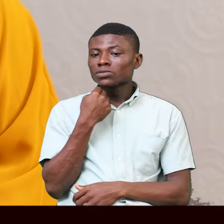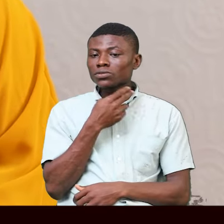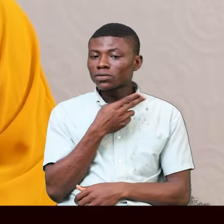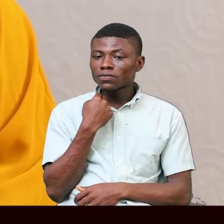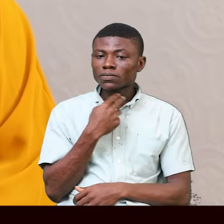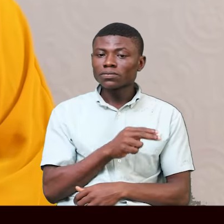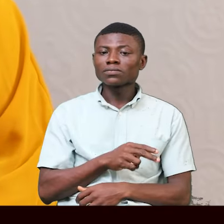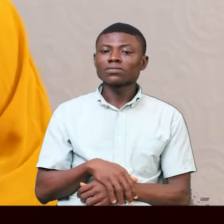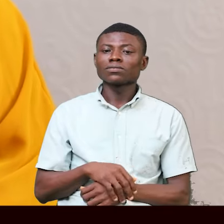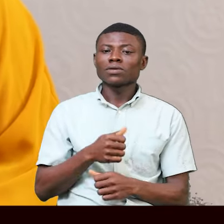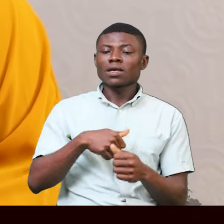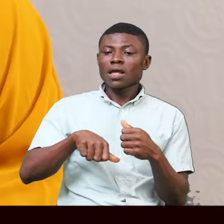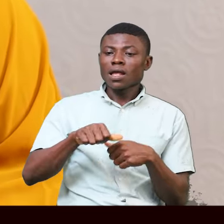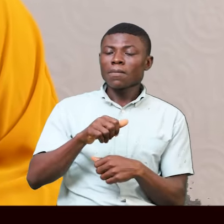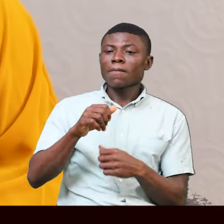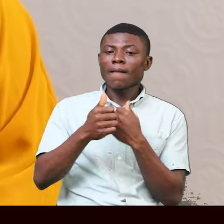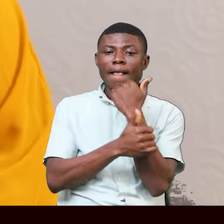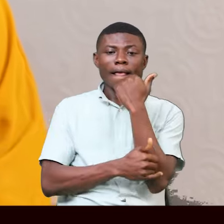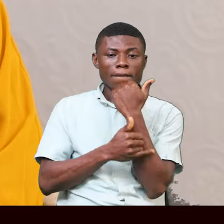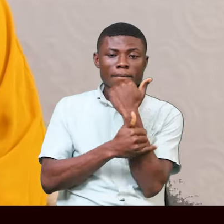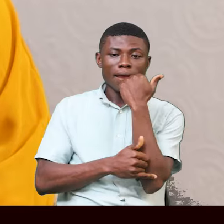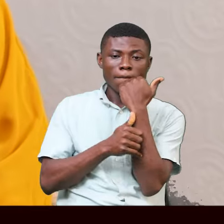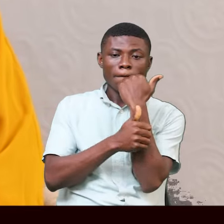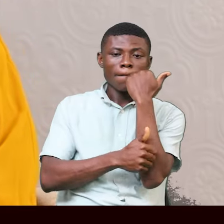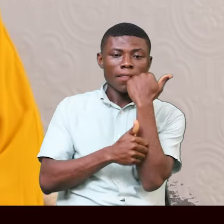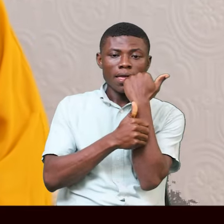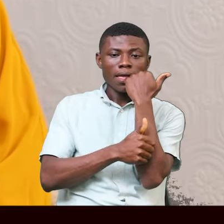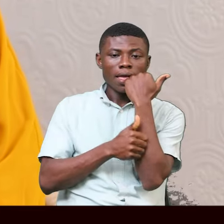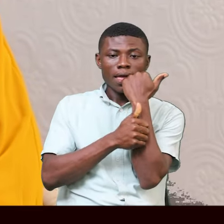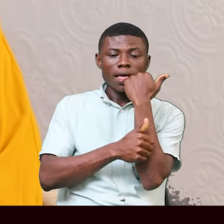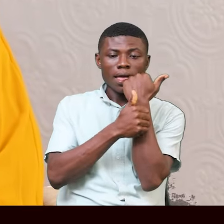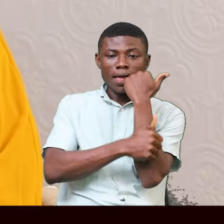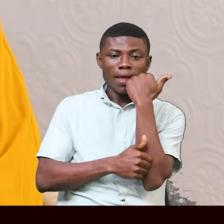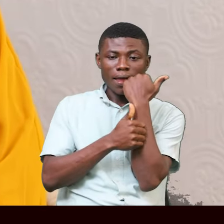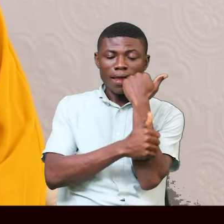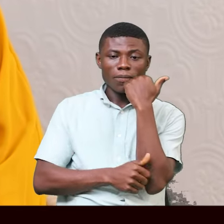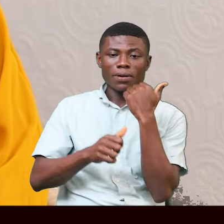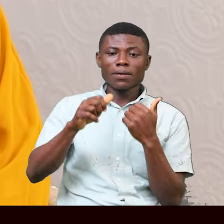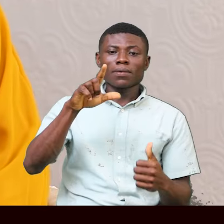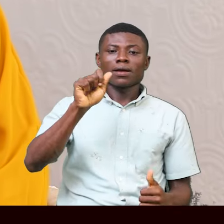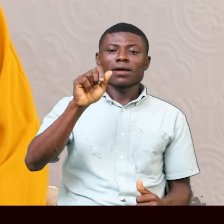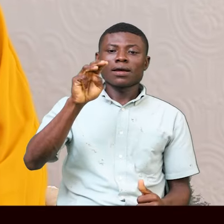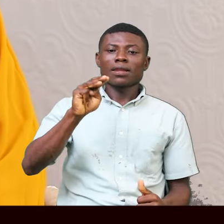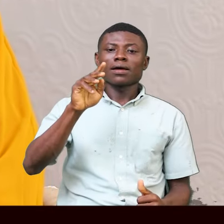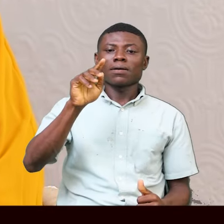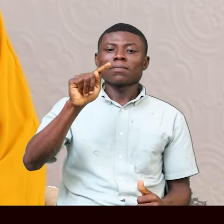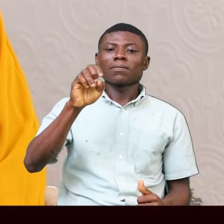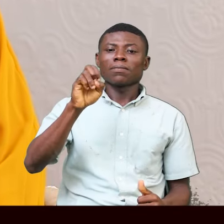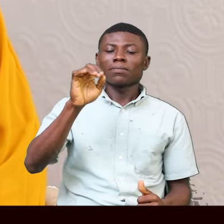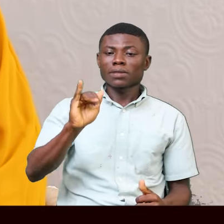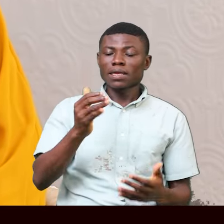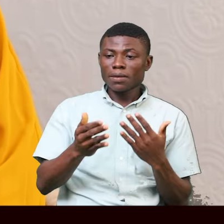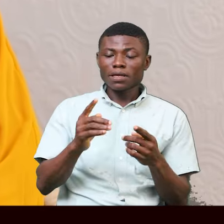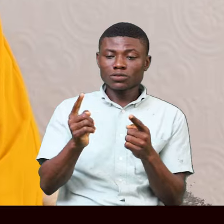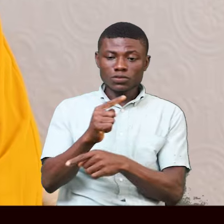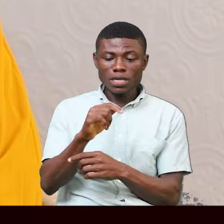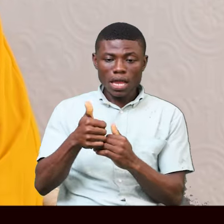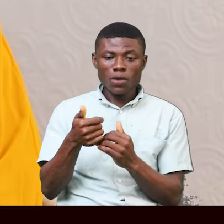osofo apostle Abraham Lamptey mama Gloria enso ene itibedi nkomo no style bia bi e bia na nkomo ebedi